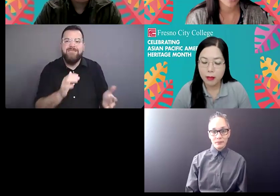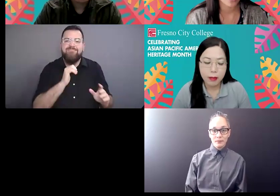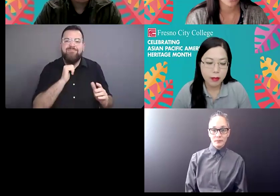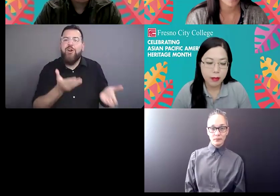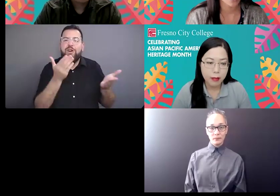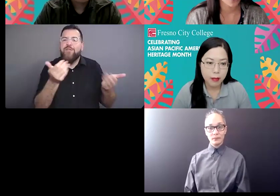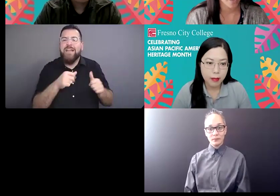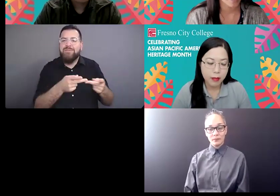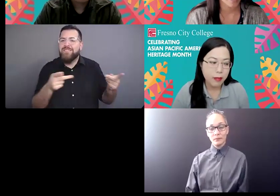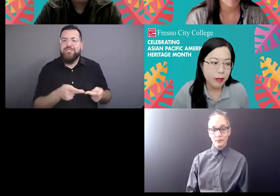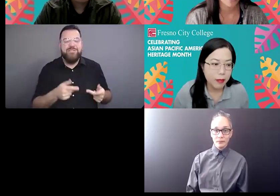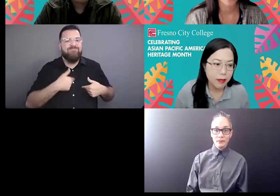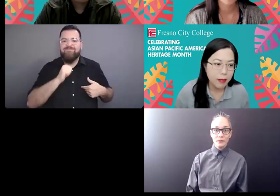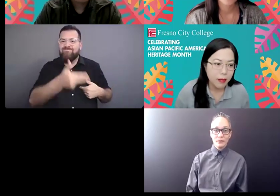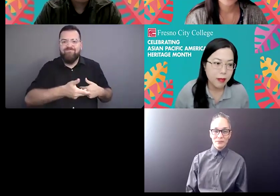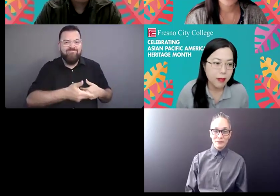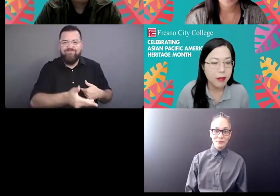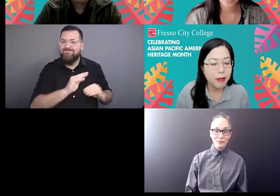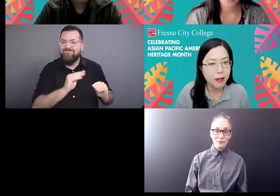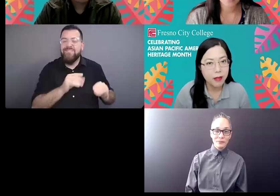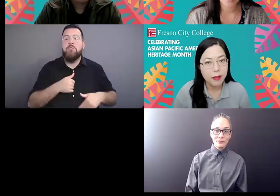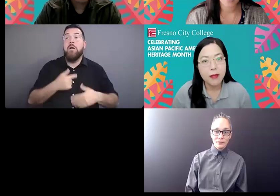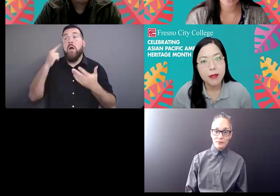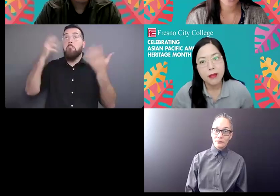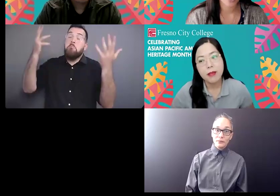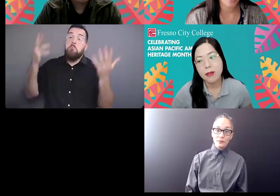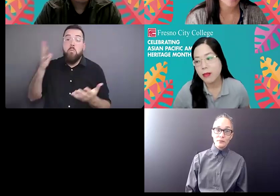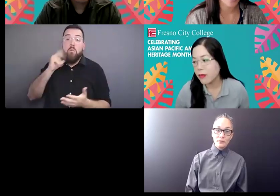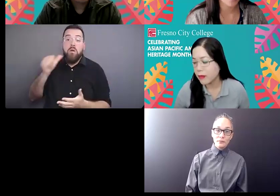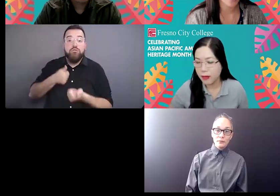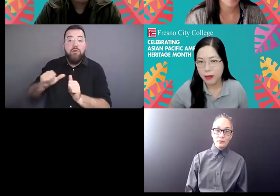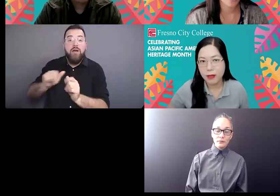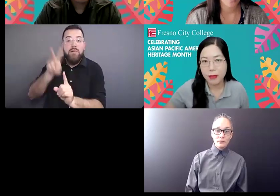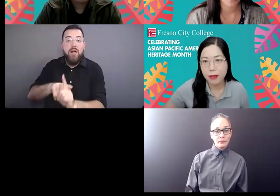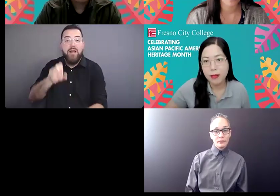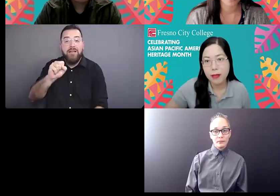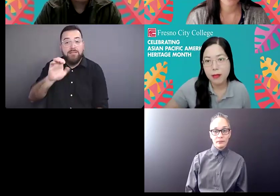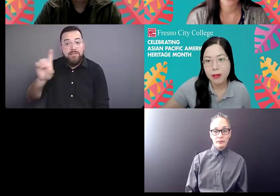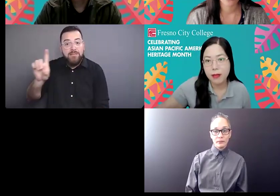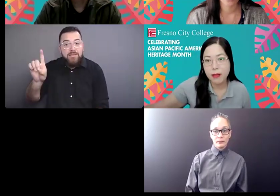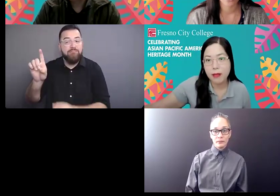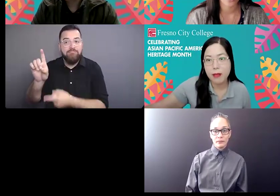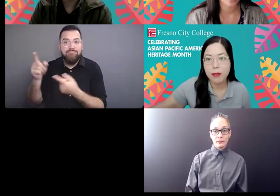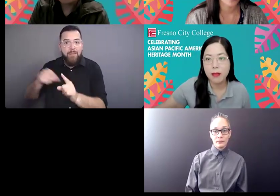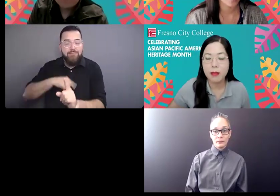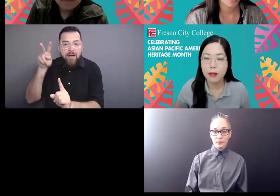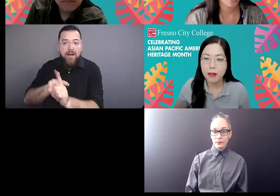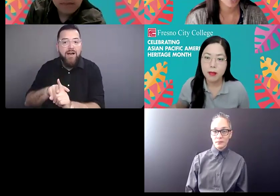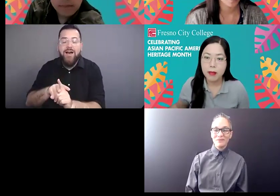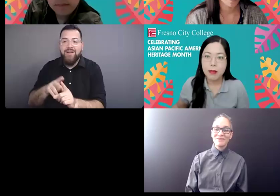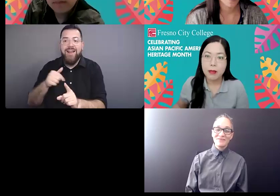before at the adult school. Let me try State Center. So I applied at State Center and I made it to the top of a list for the